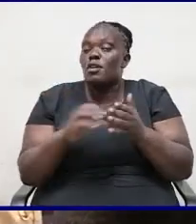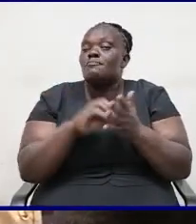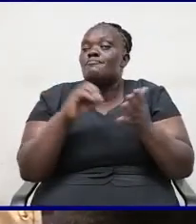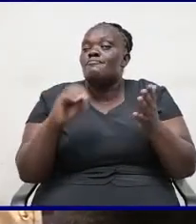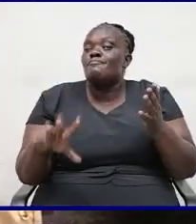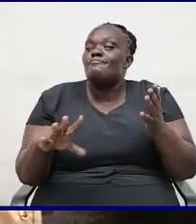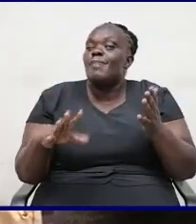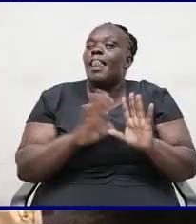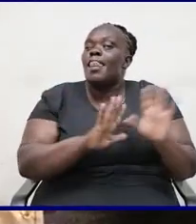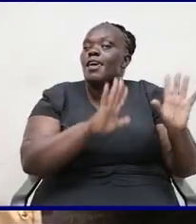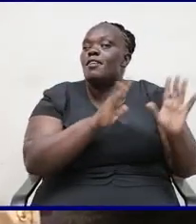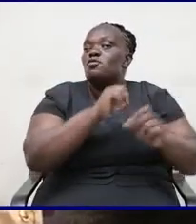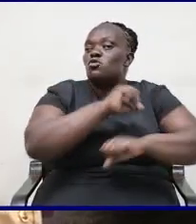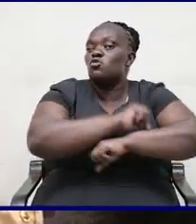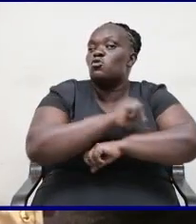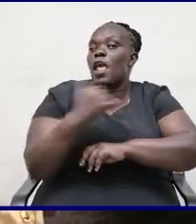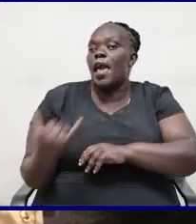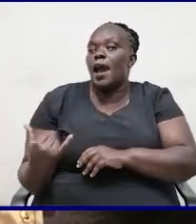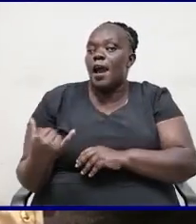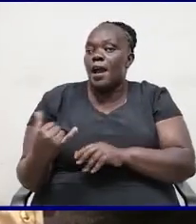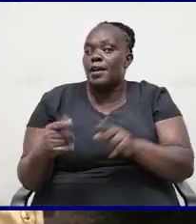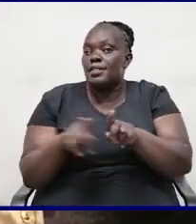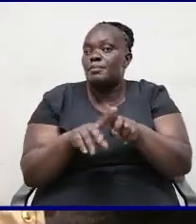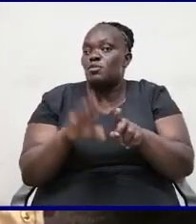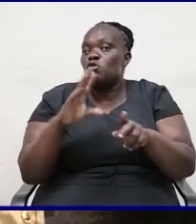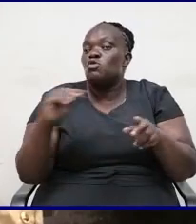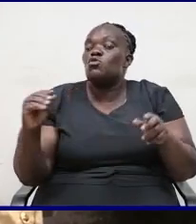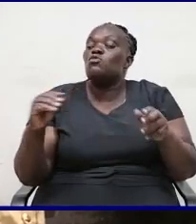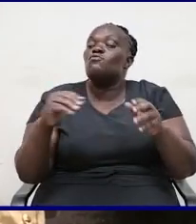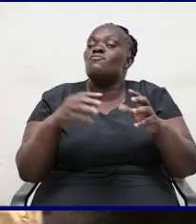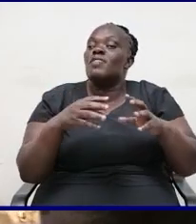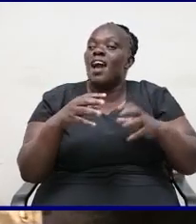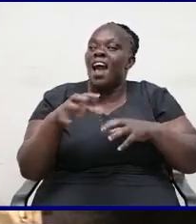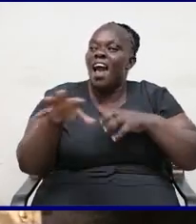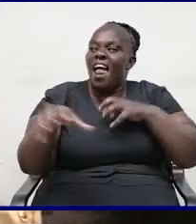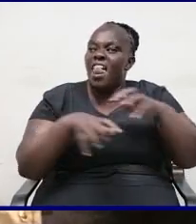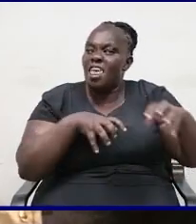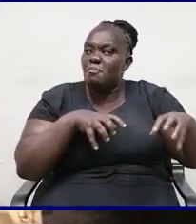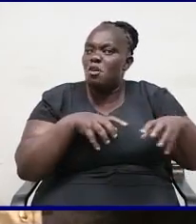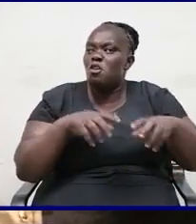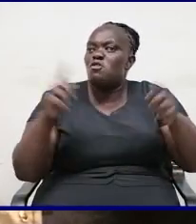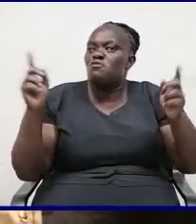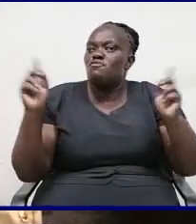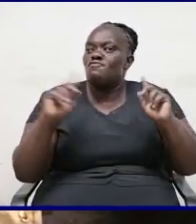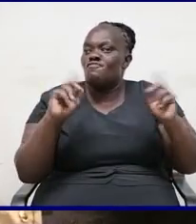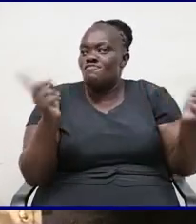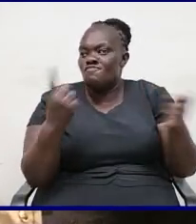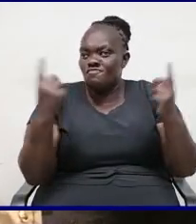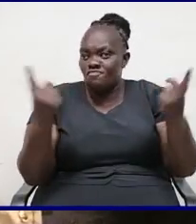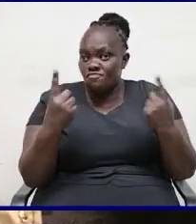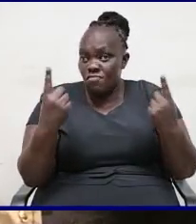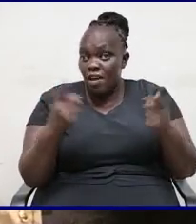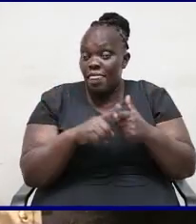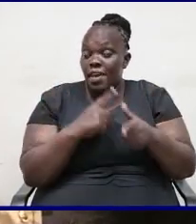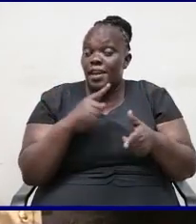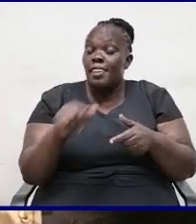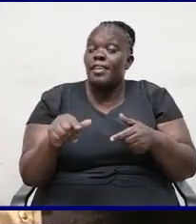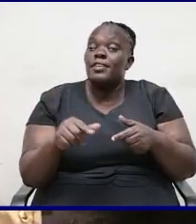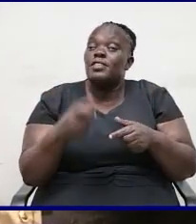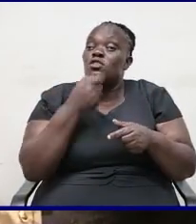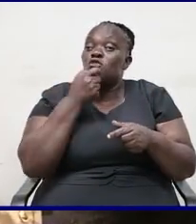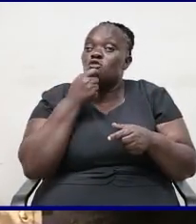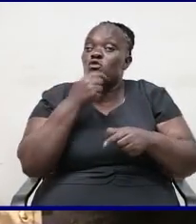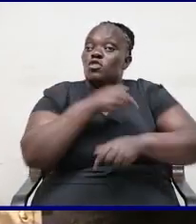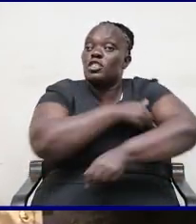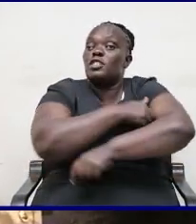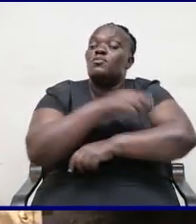school quite a very young age, either to go and graze animals or to join Moranism. And there was this Luo